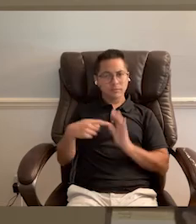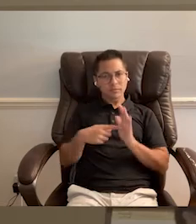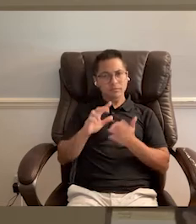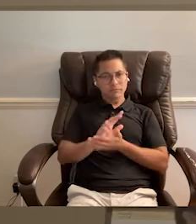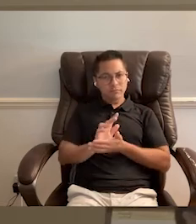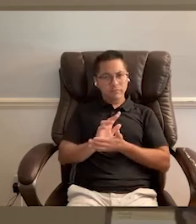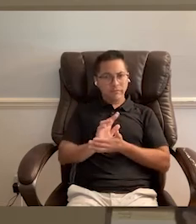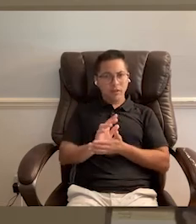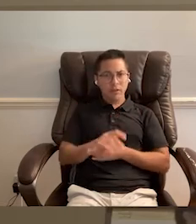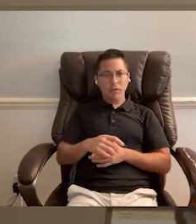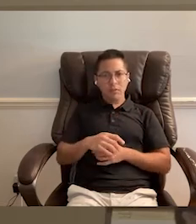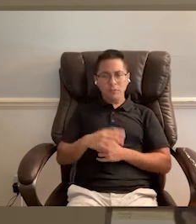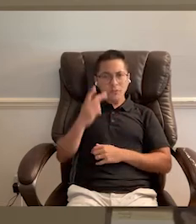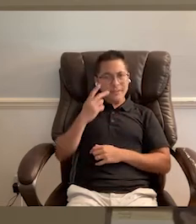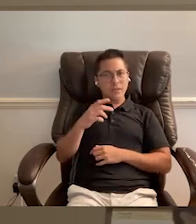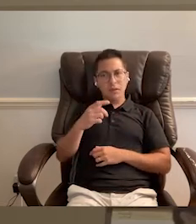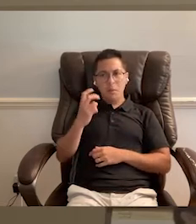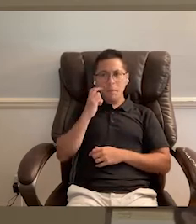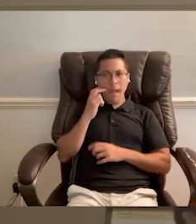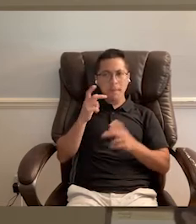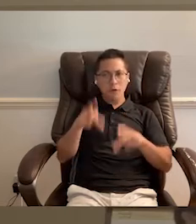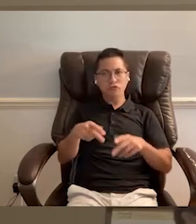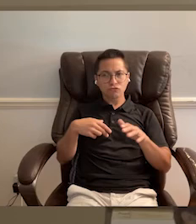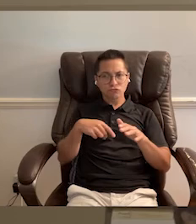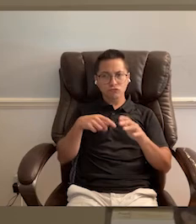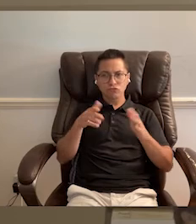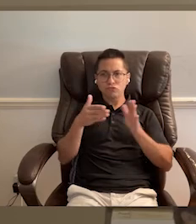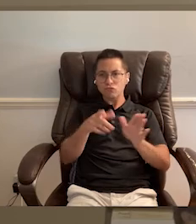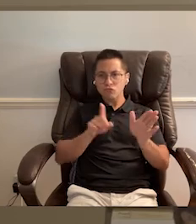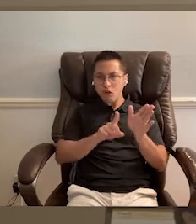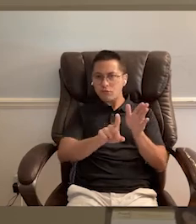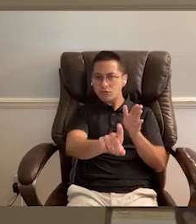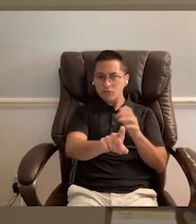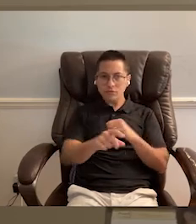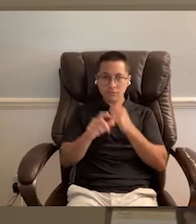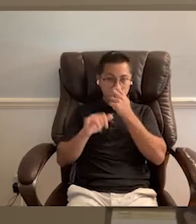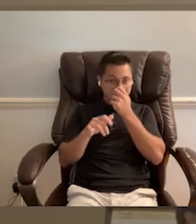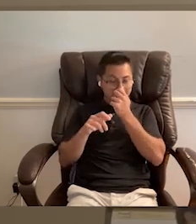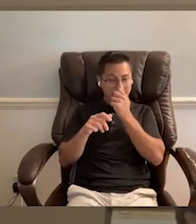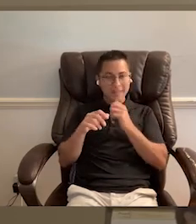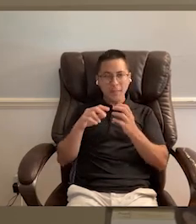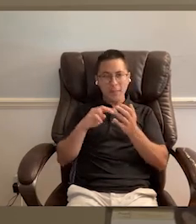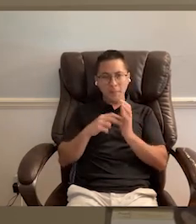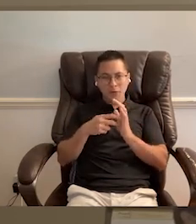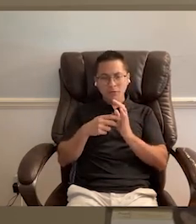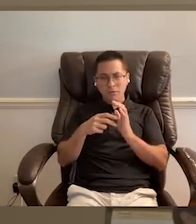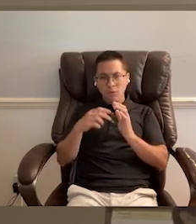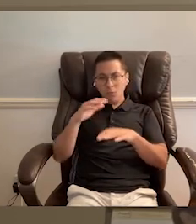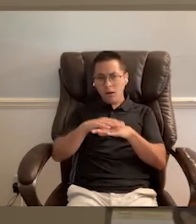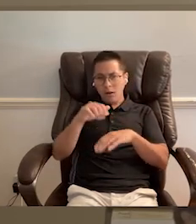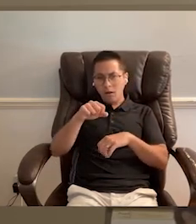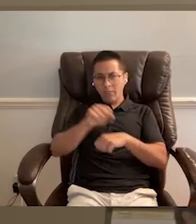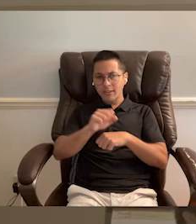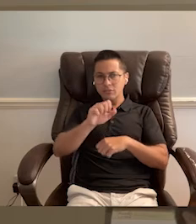for cars to see if they can detect any cars or vehicles coming, as you see here in the video,